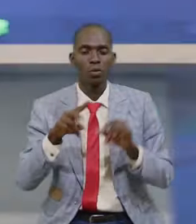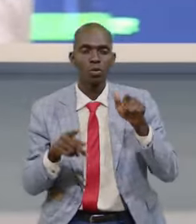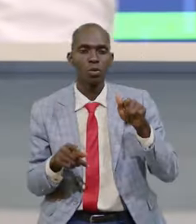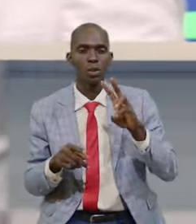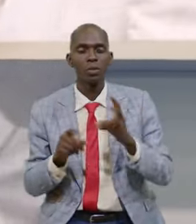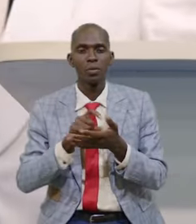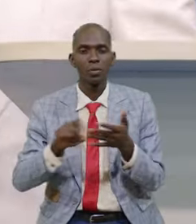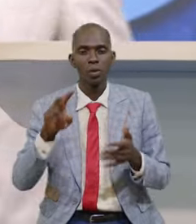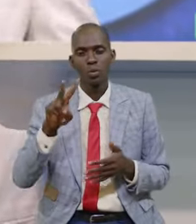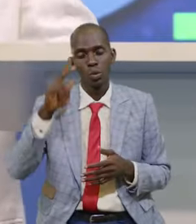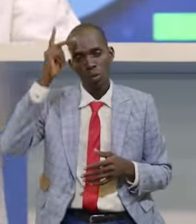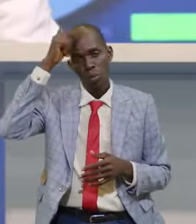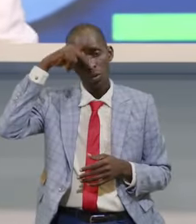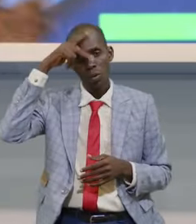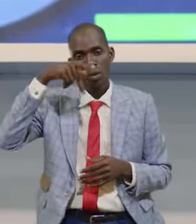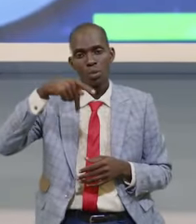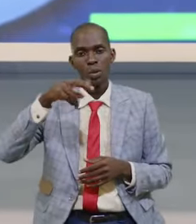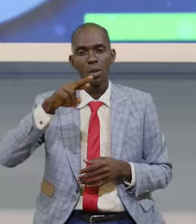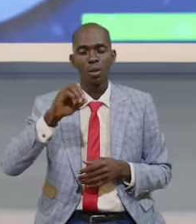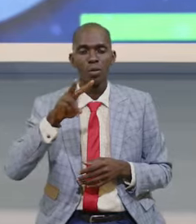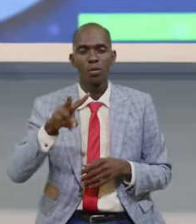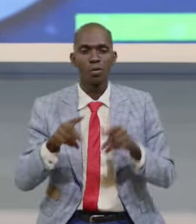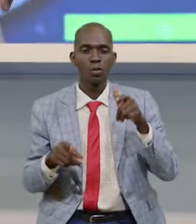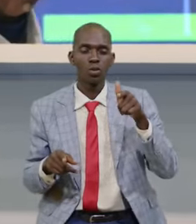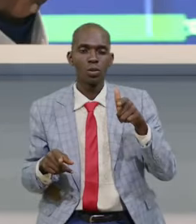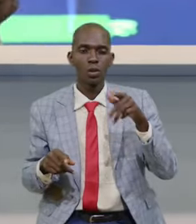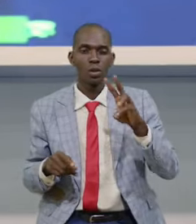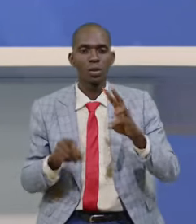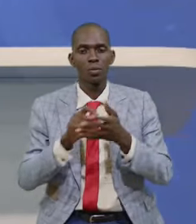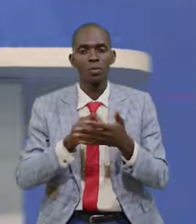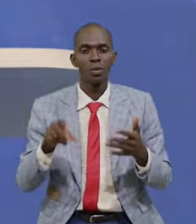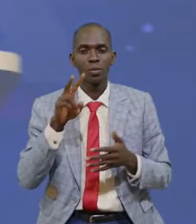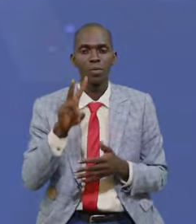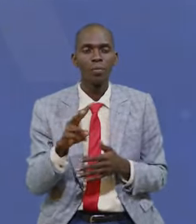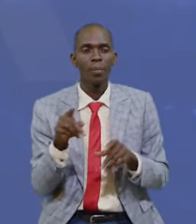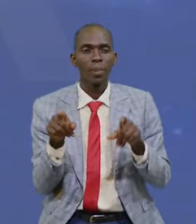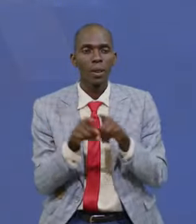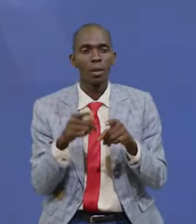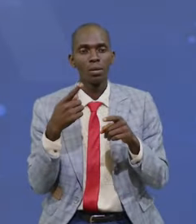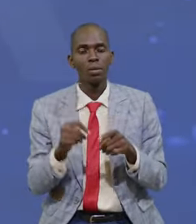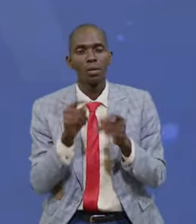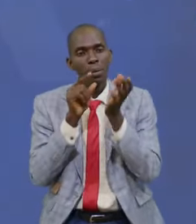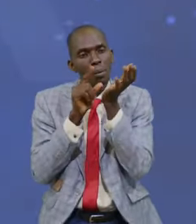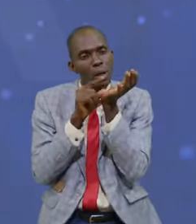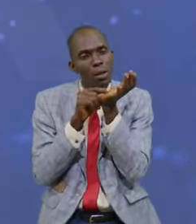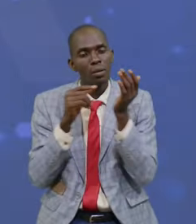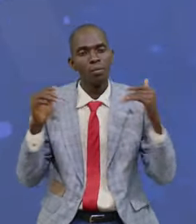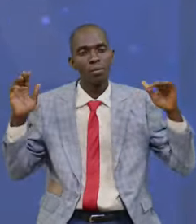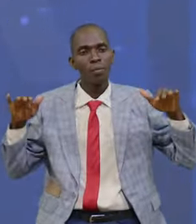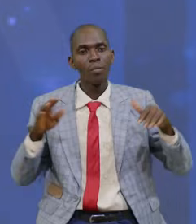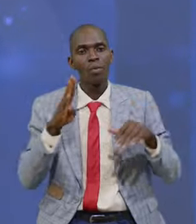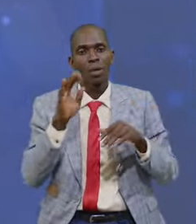2. Proverbs chapter 26, verse 2. As the bird by